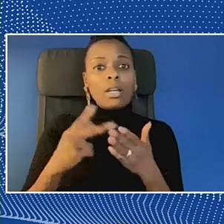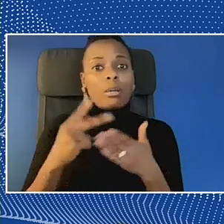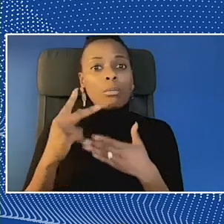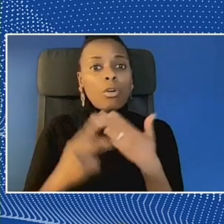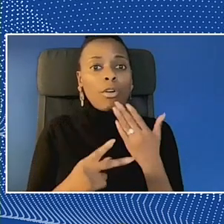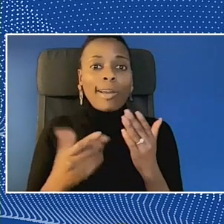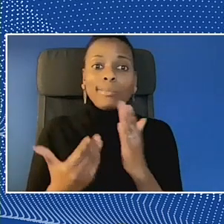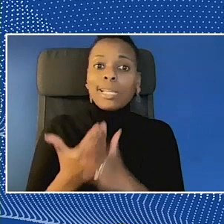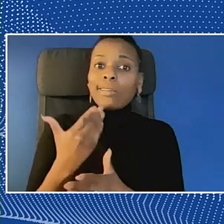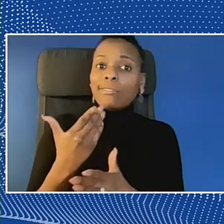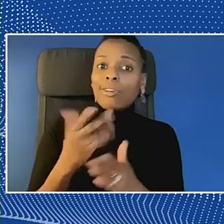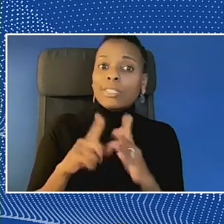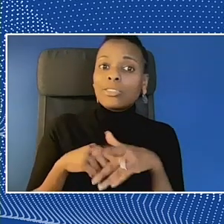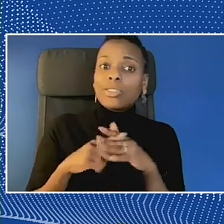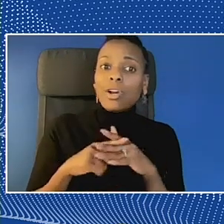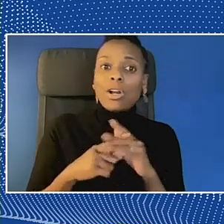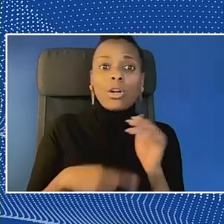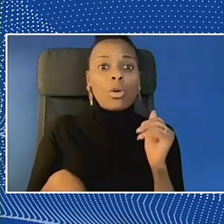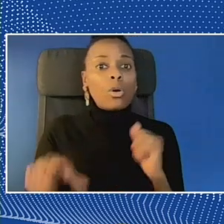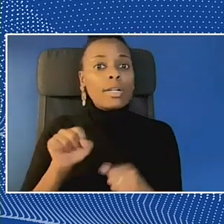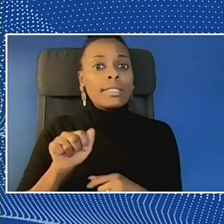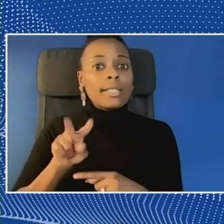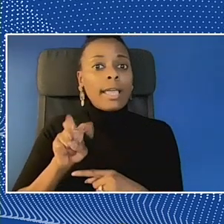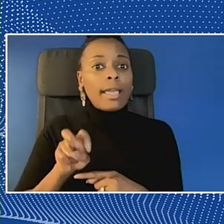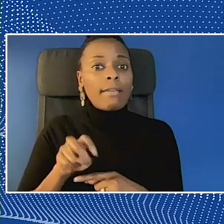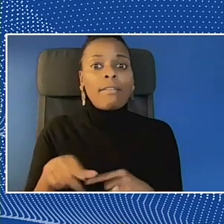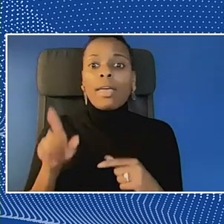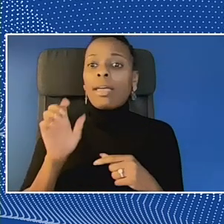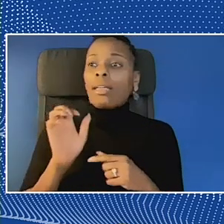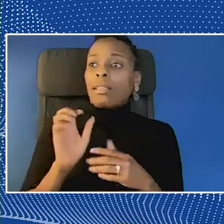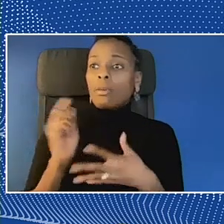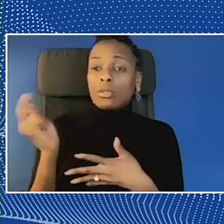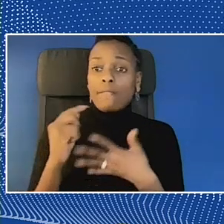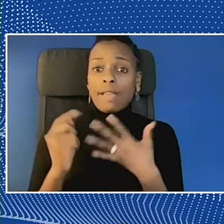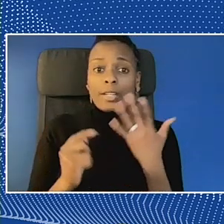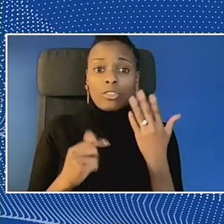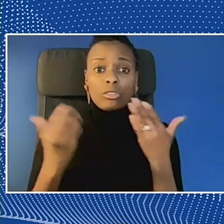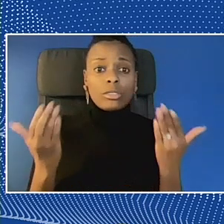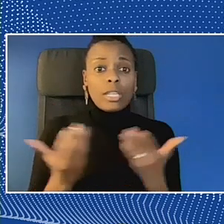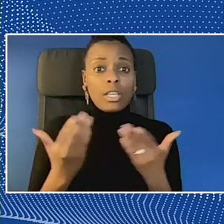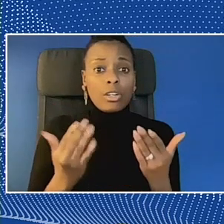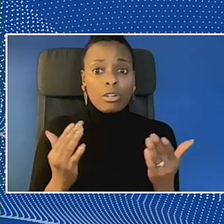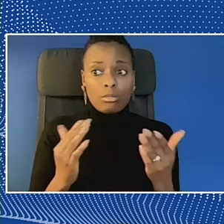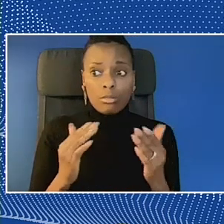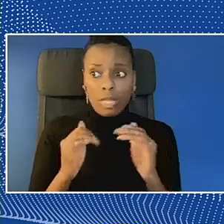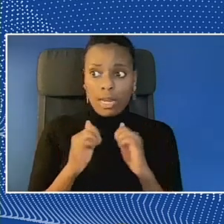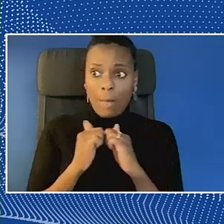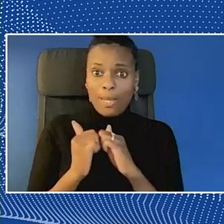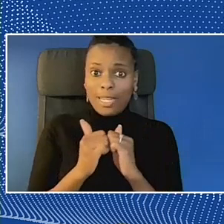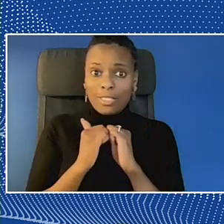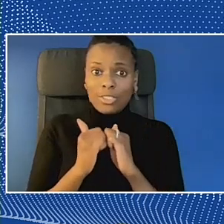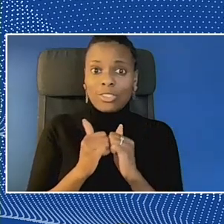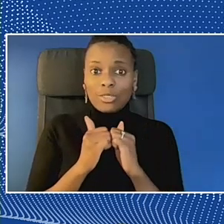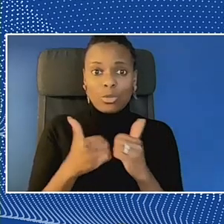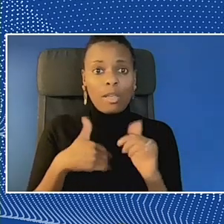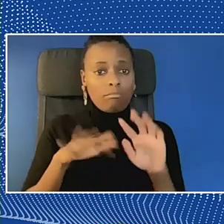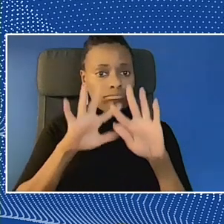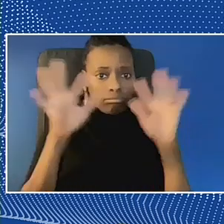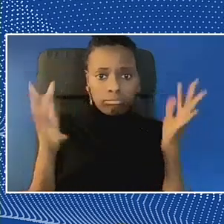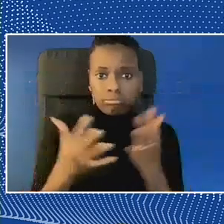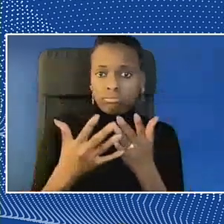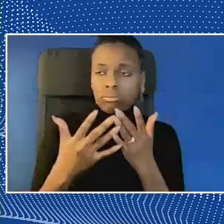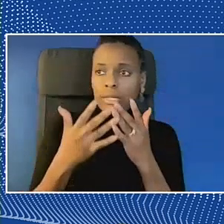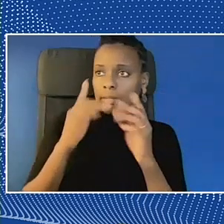SAVE, and that is going to really use the factors here in combination to really get a holistic picture of